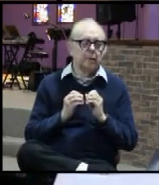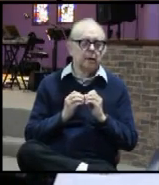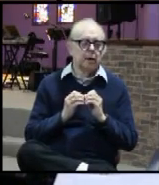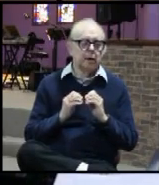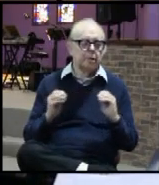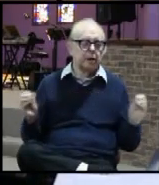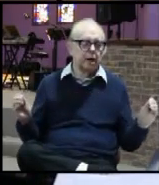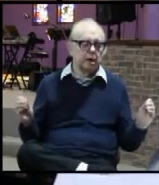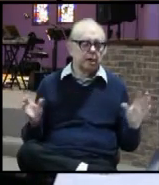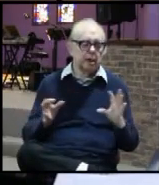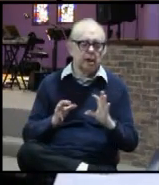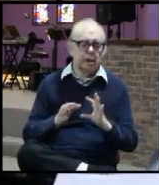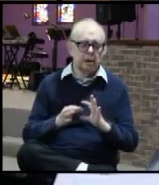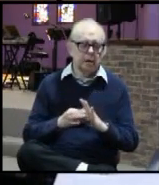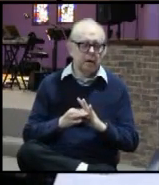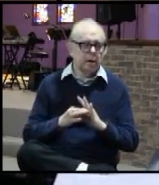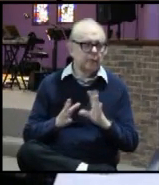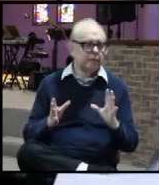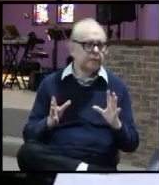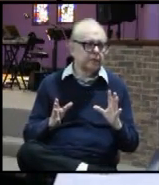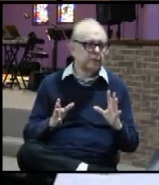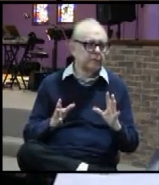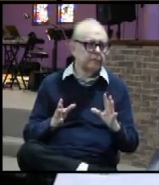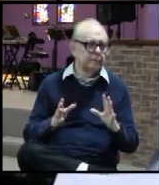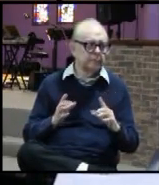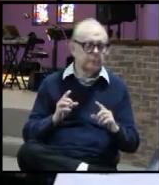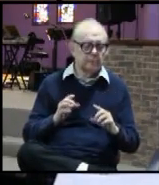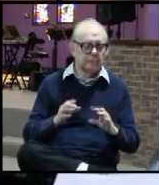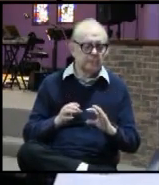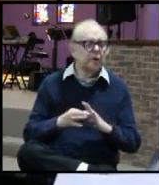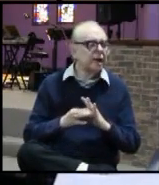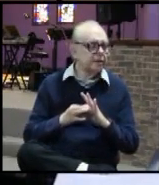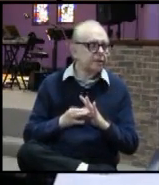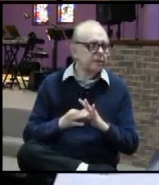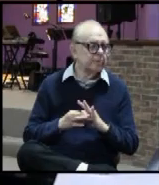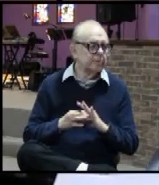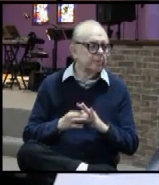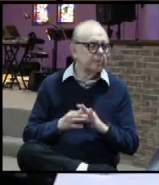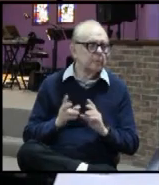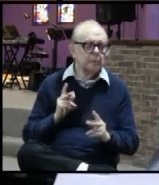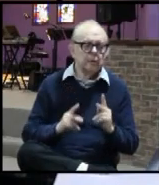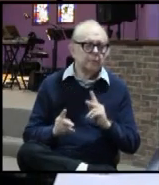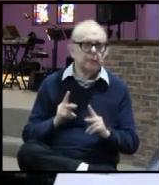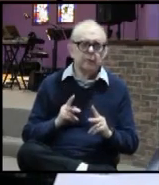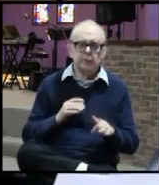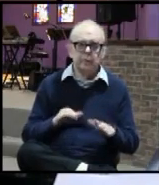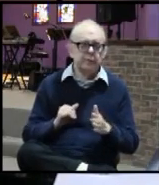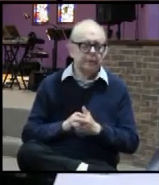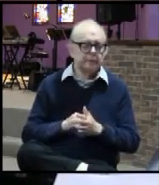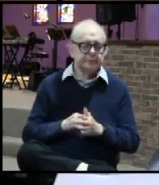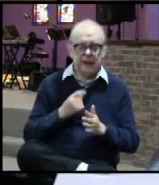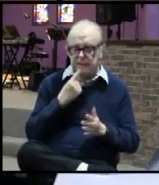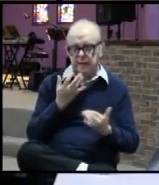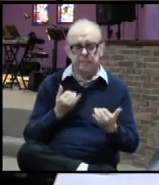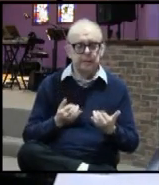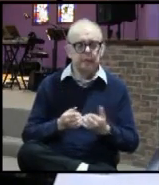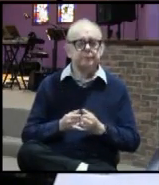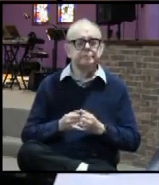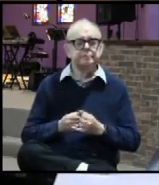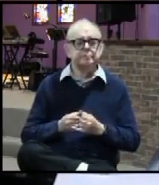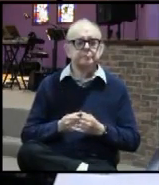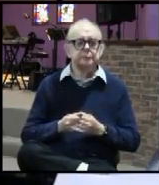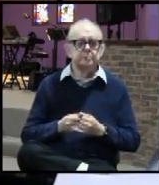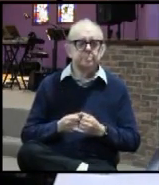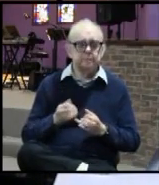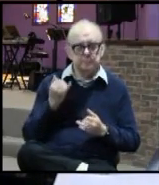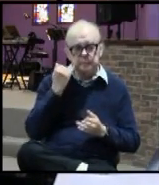Amen. Which most people never, ever do. Amen. I say to you today,